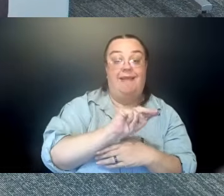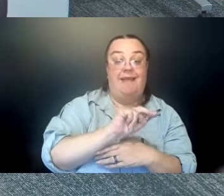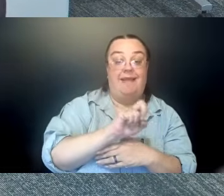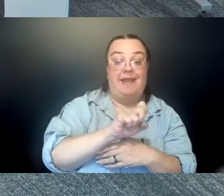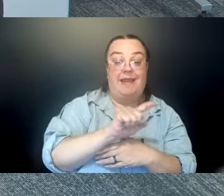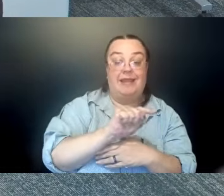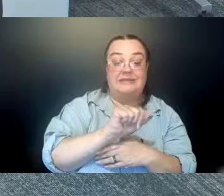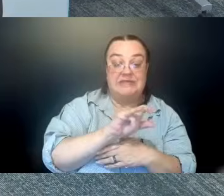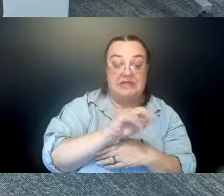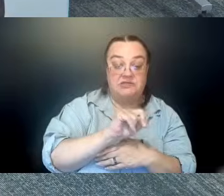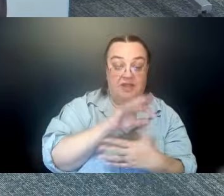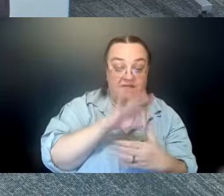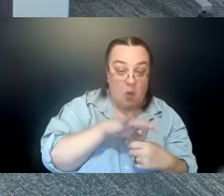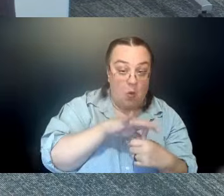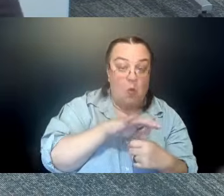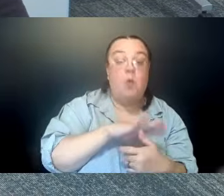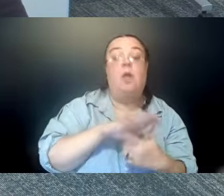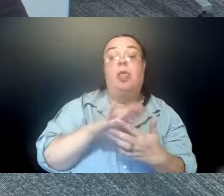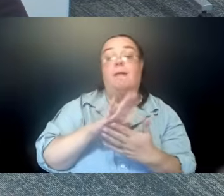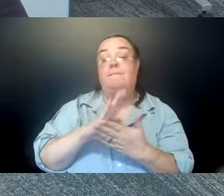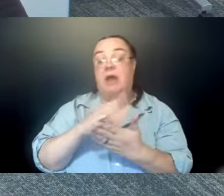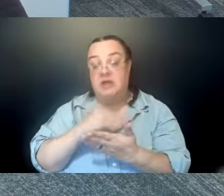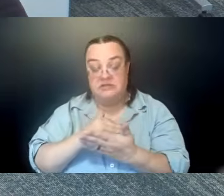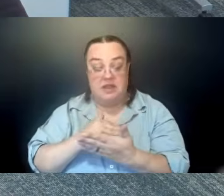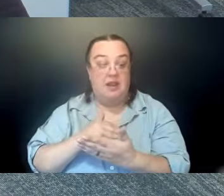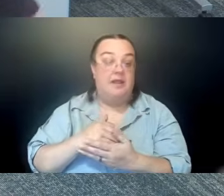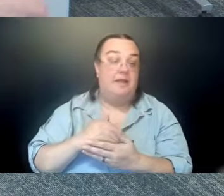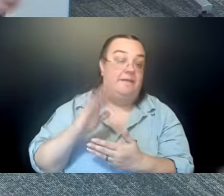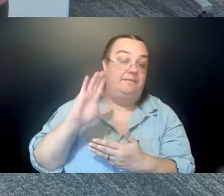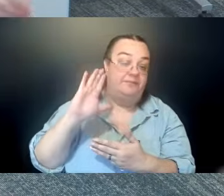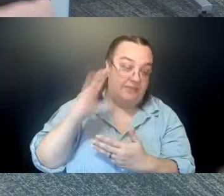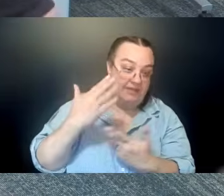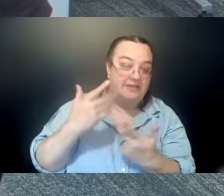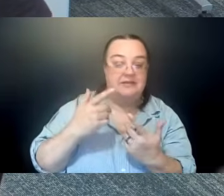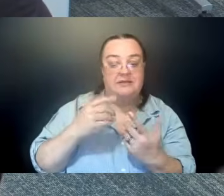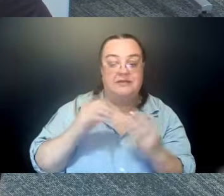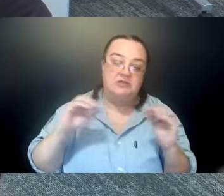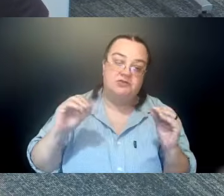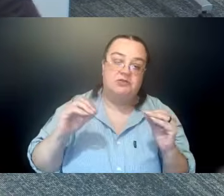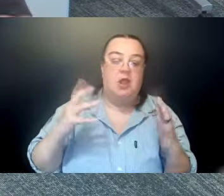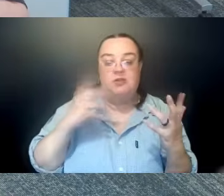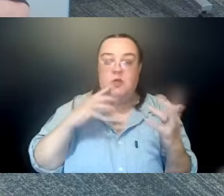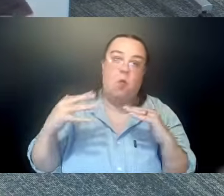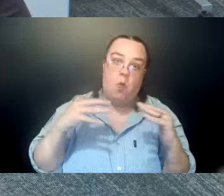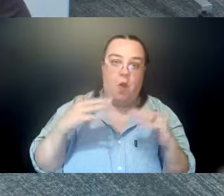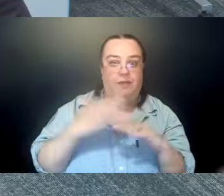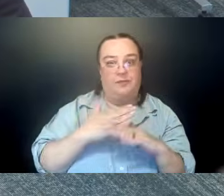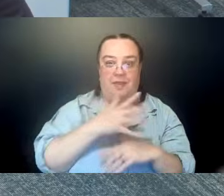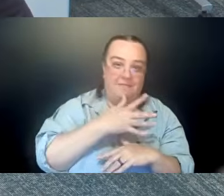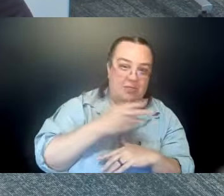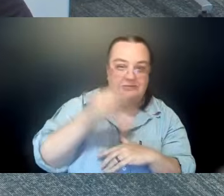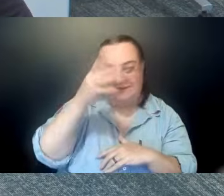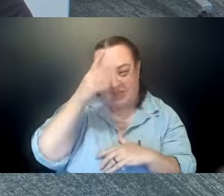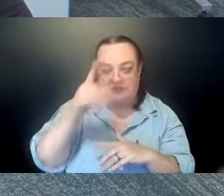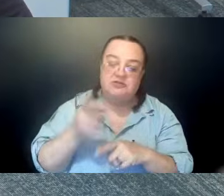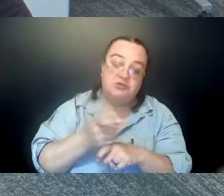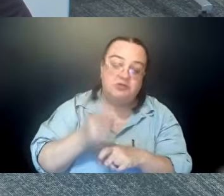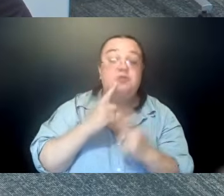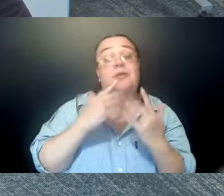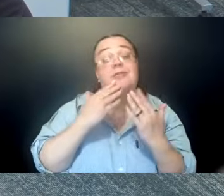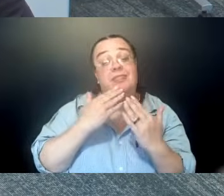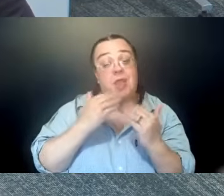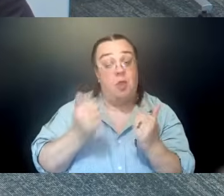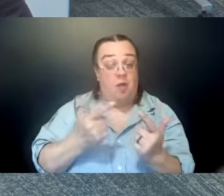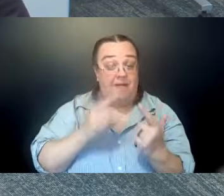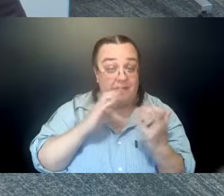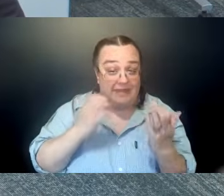the budget. Apparently, there's now a war between mothers and fathers. It's a joke. Just thank everybody for being here. I know